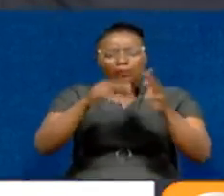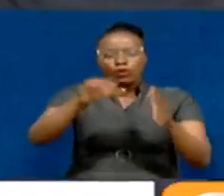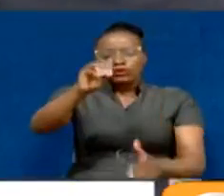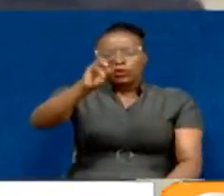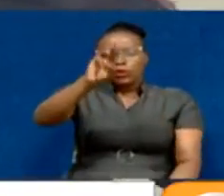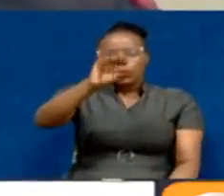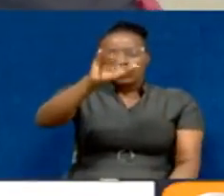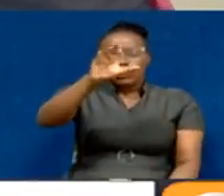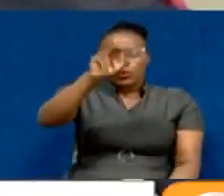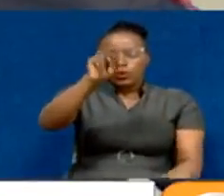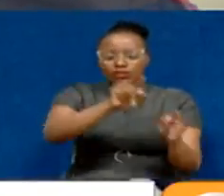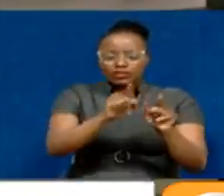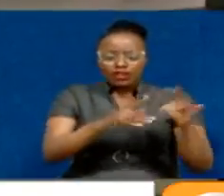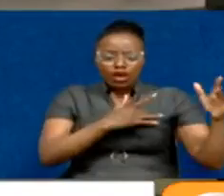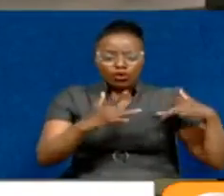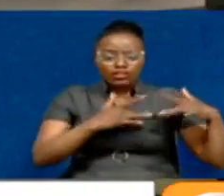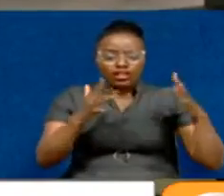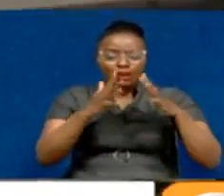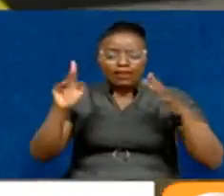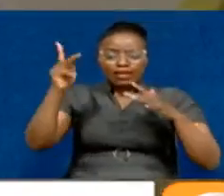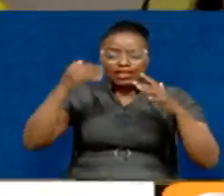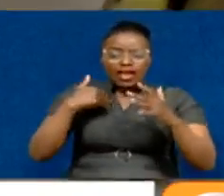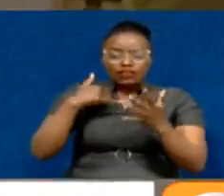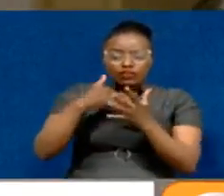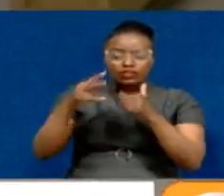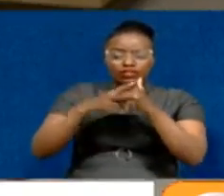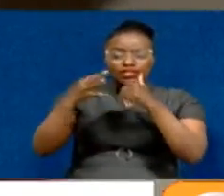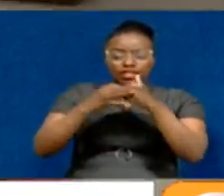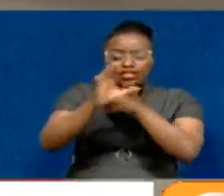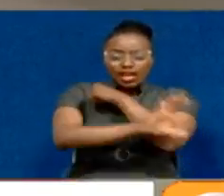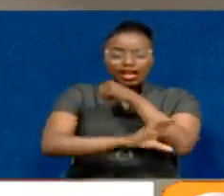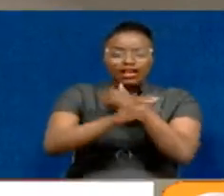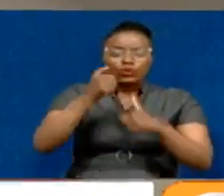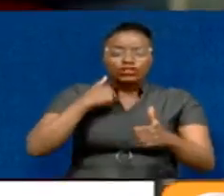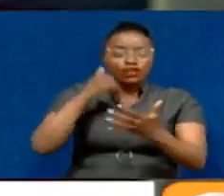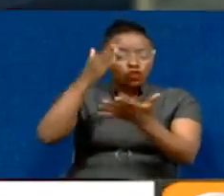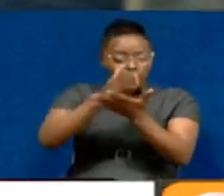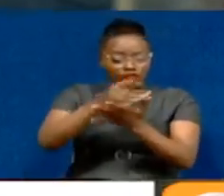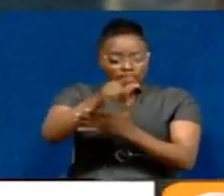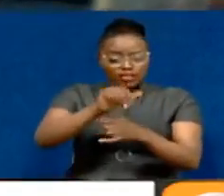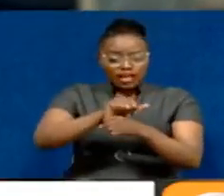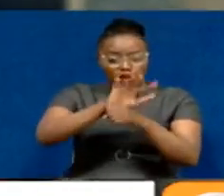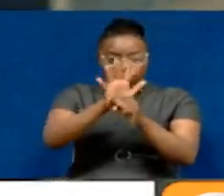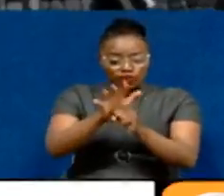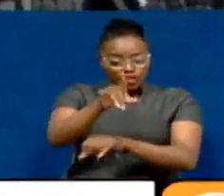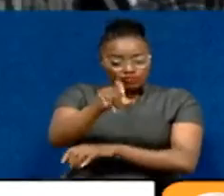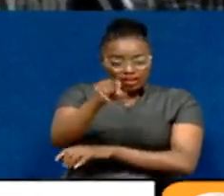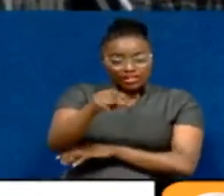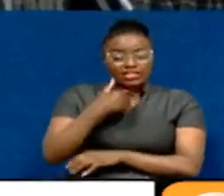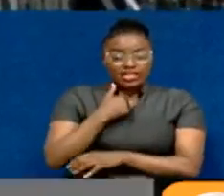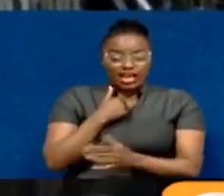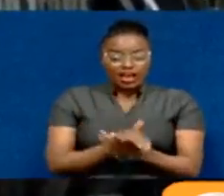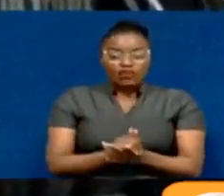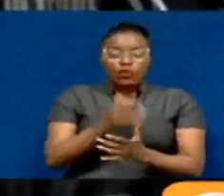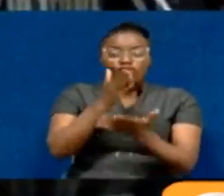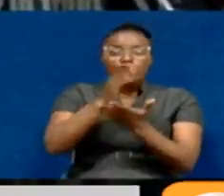and categorized as a variant of concern, Kenya is now among 78 countries in the world that have detected the variant. We have actually detected